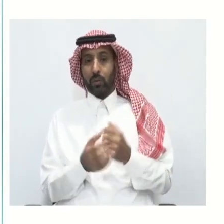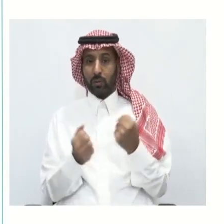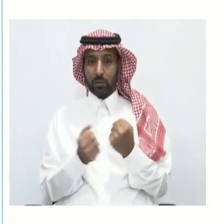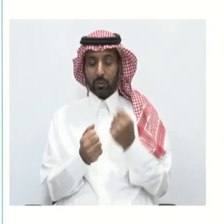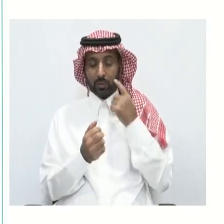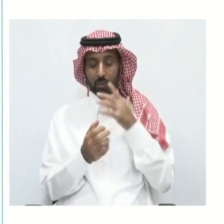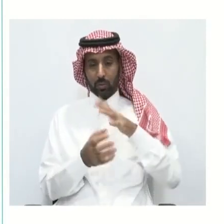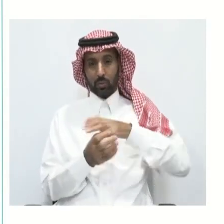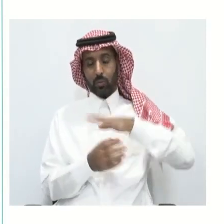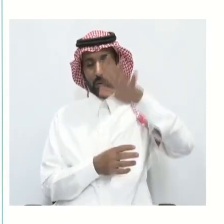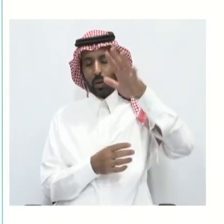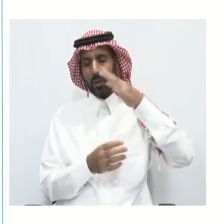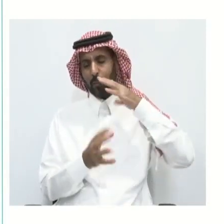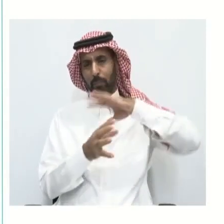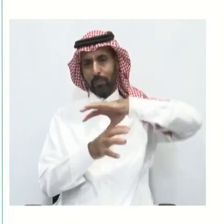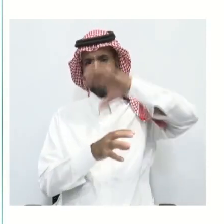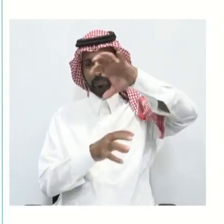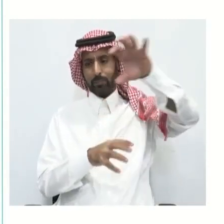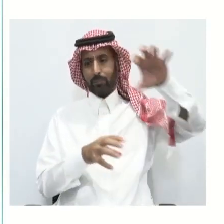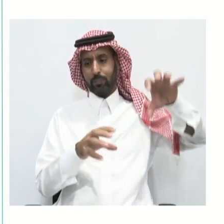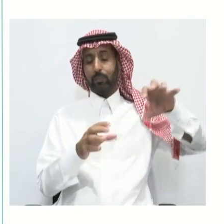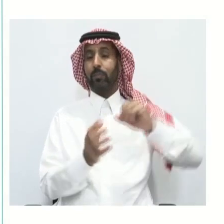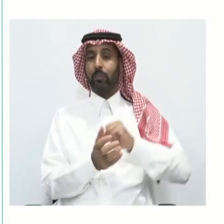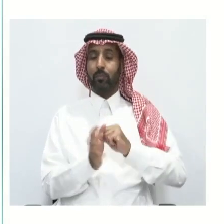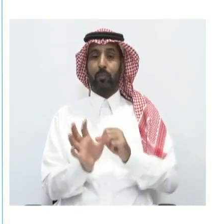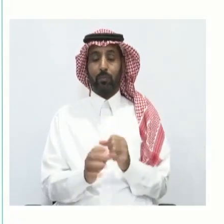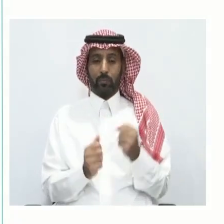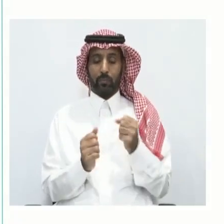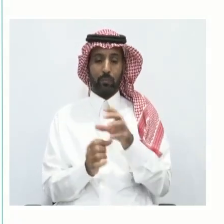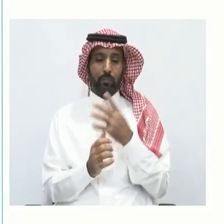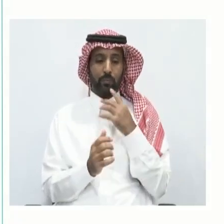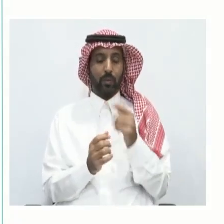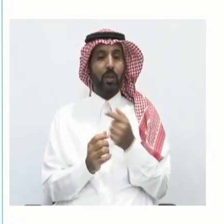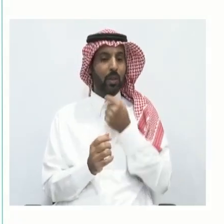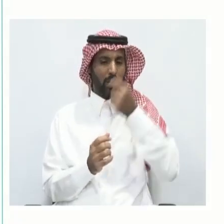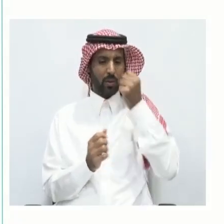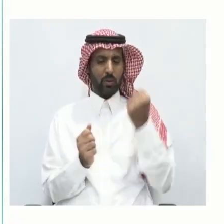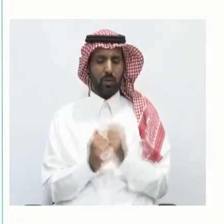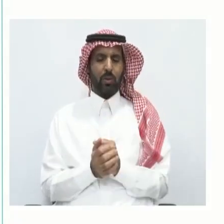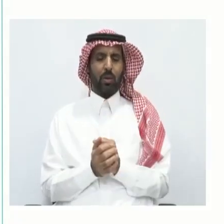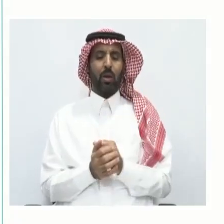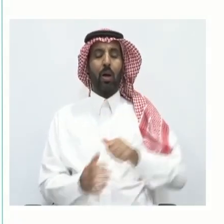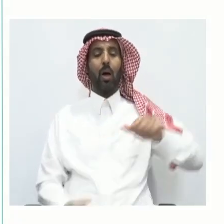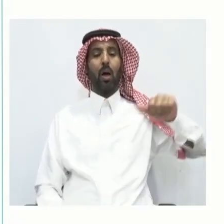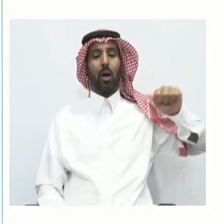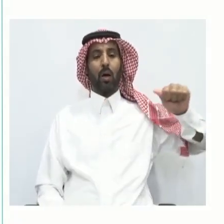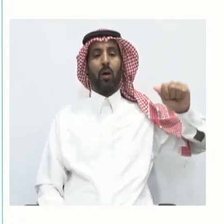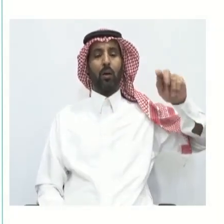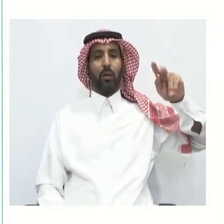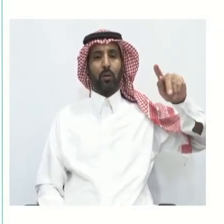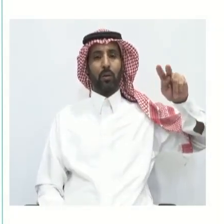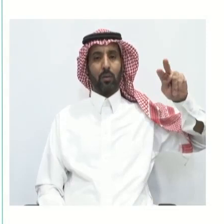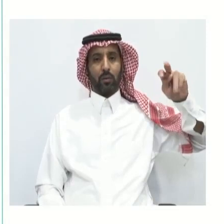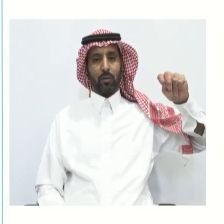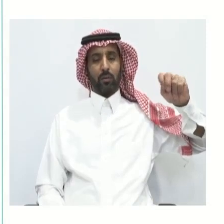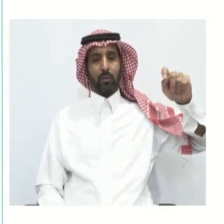place. The adjective here is before the noun. You can notice here the adjective exotic, before place, before